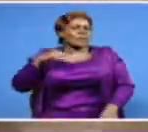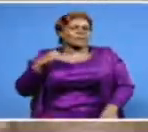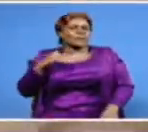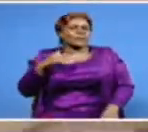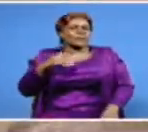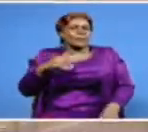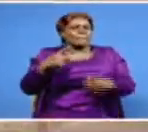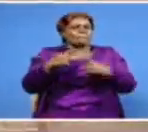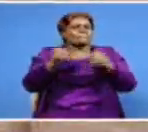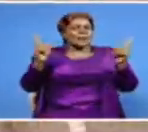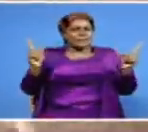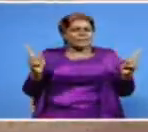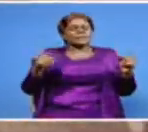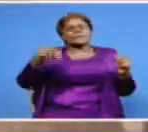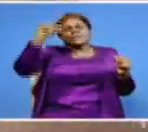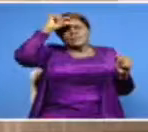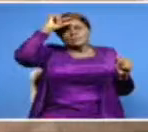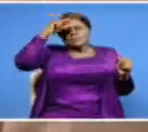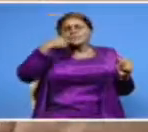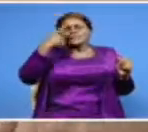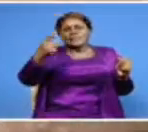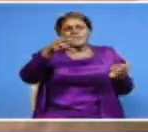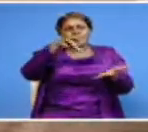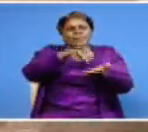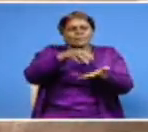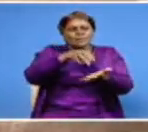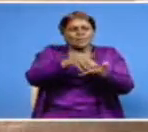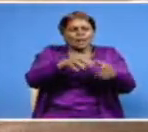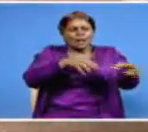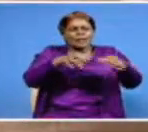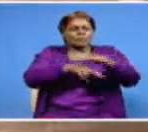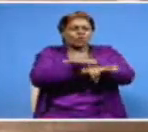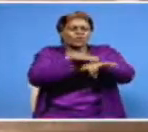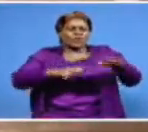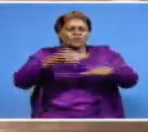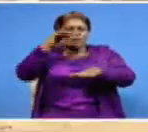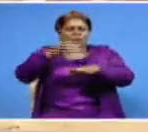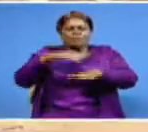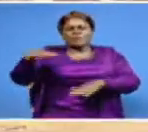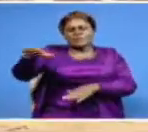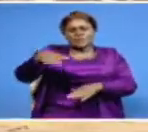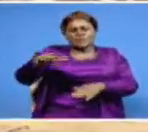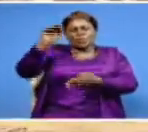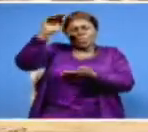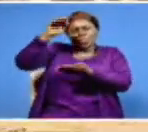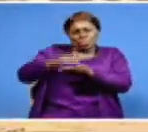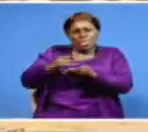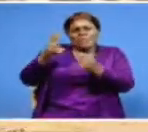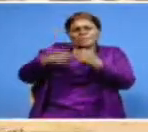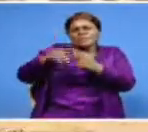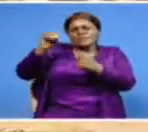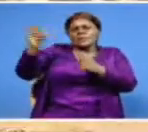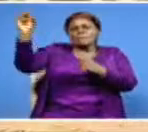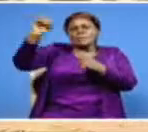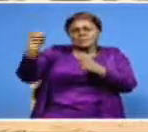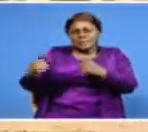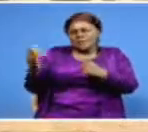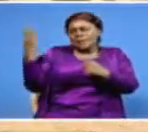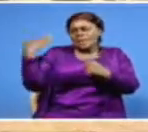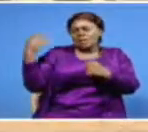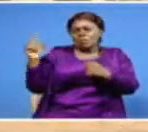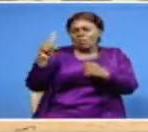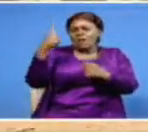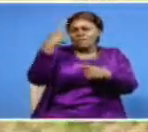country. However, the government says cases of livestock theft in the affected areas have reduced by 70% in the